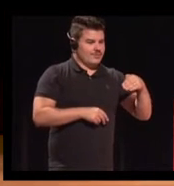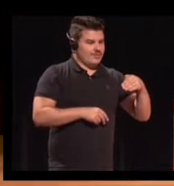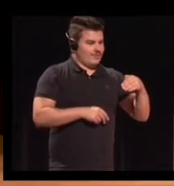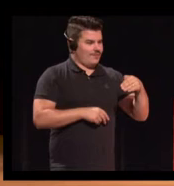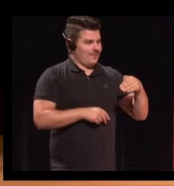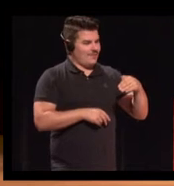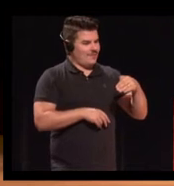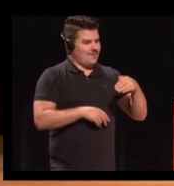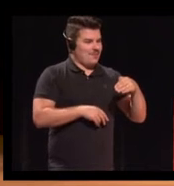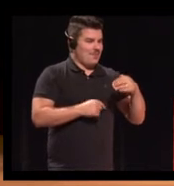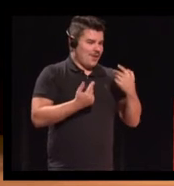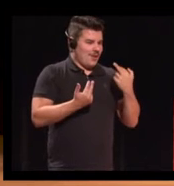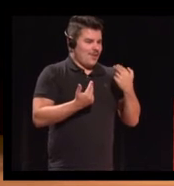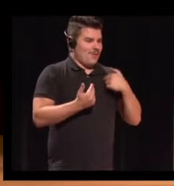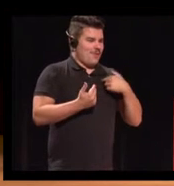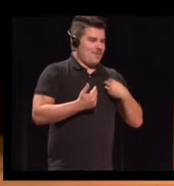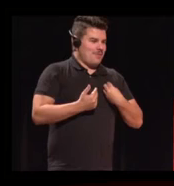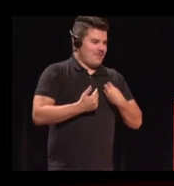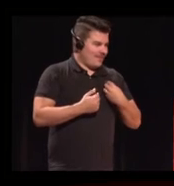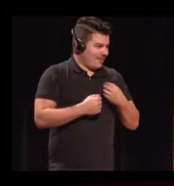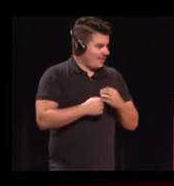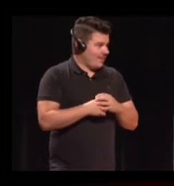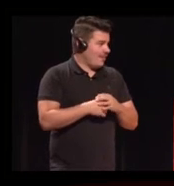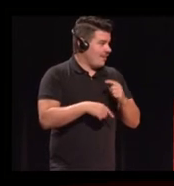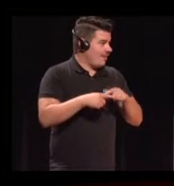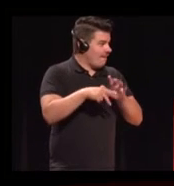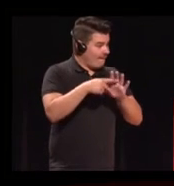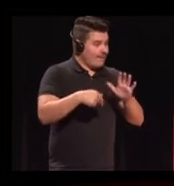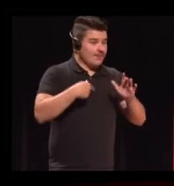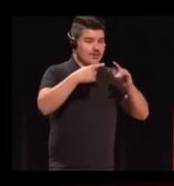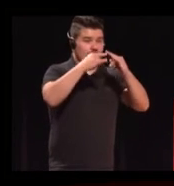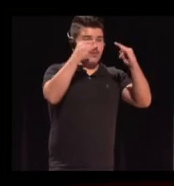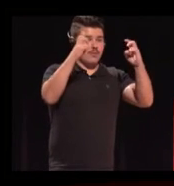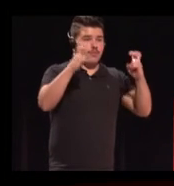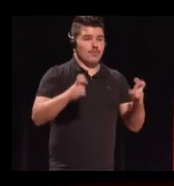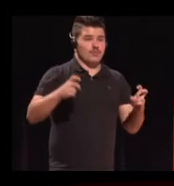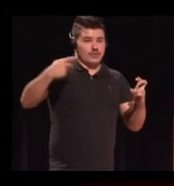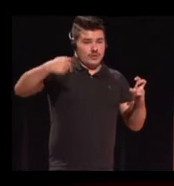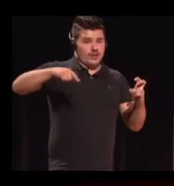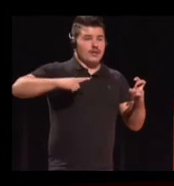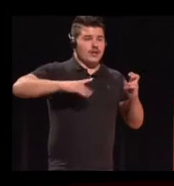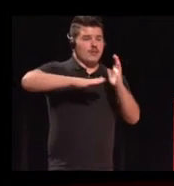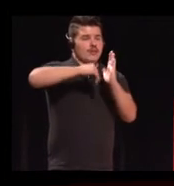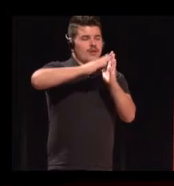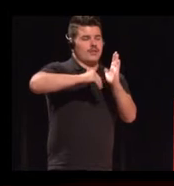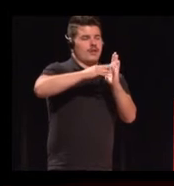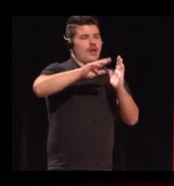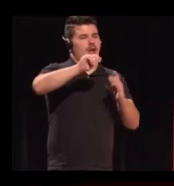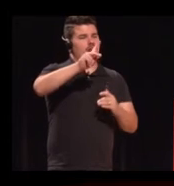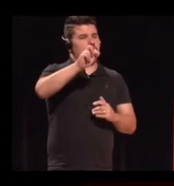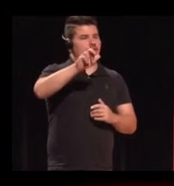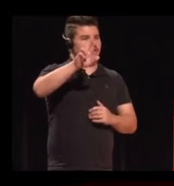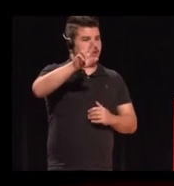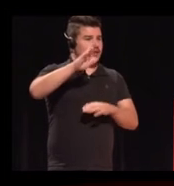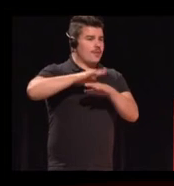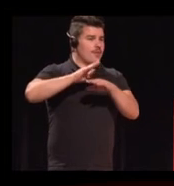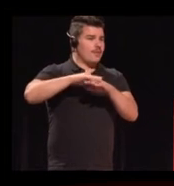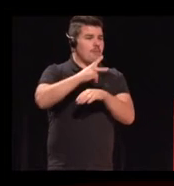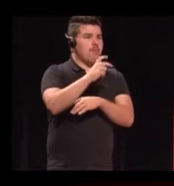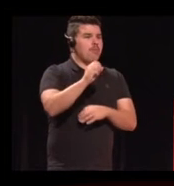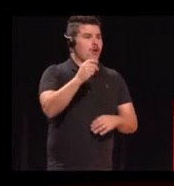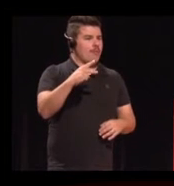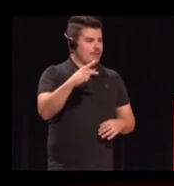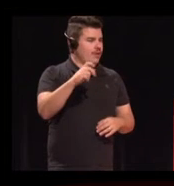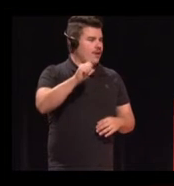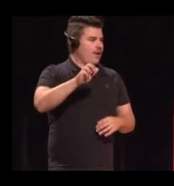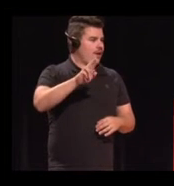upstairs here, is one of an avant-garde painter of the pop art movement. Another famous artist that went through that program